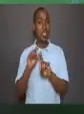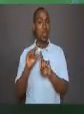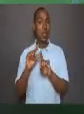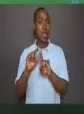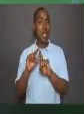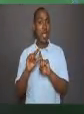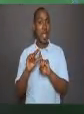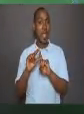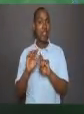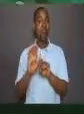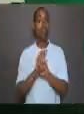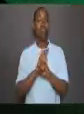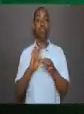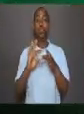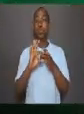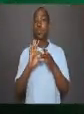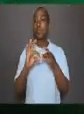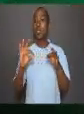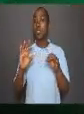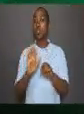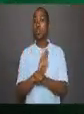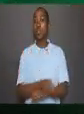the sentences.